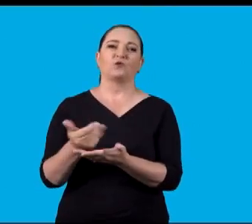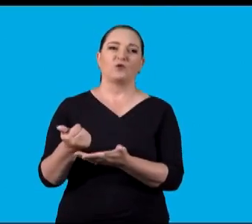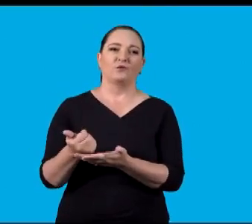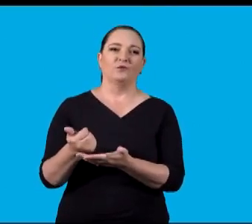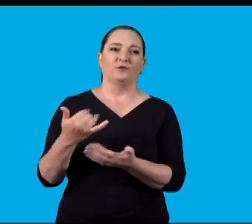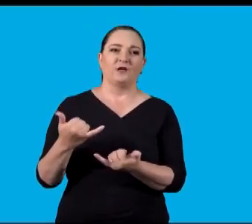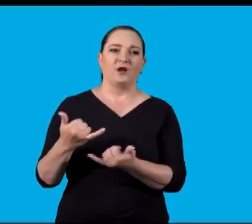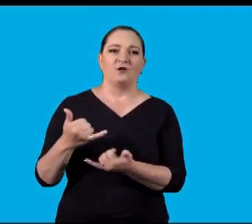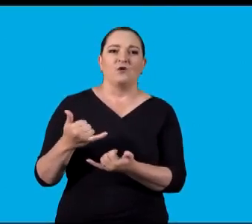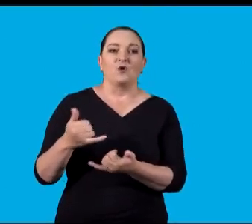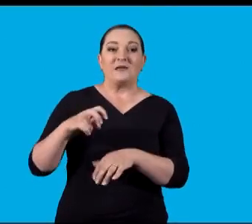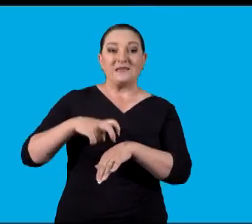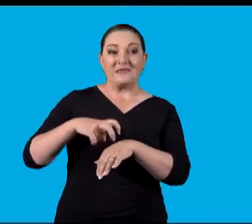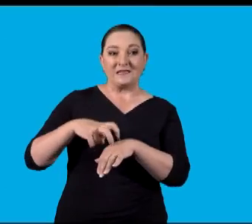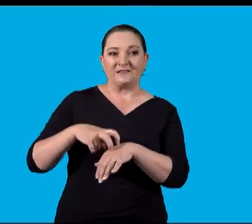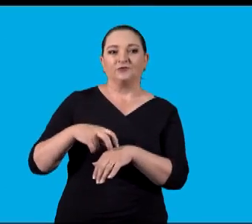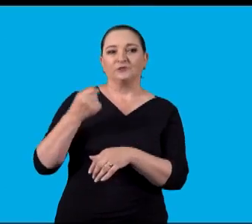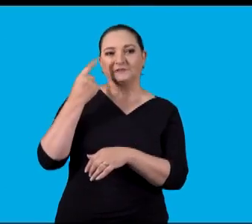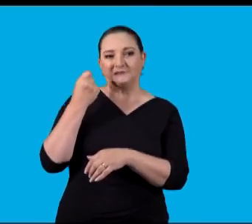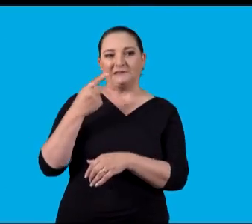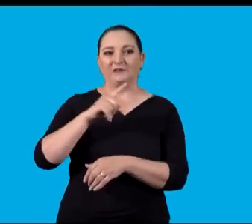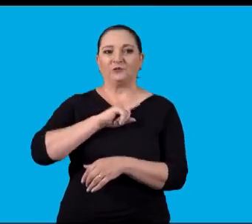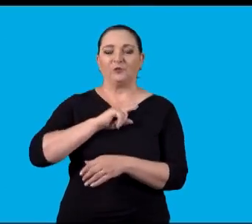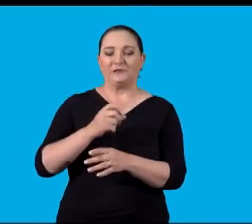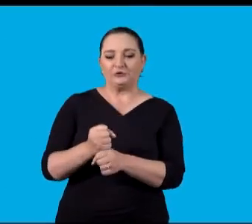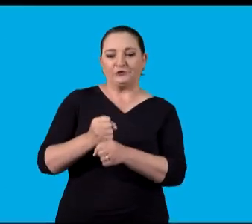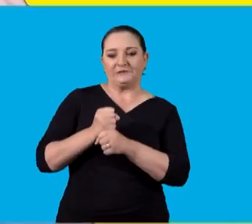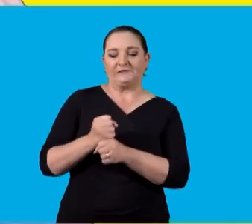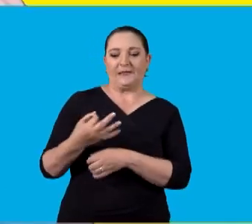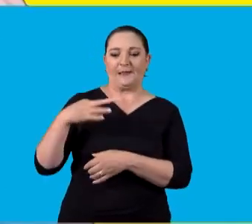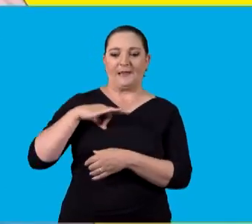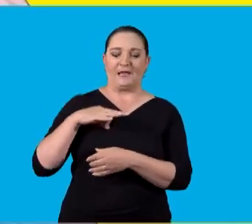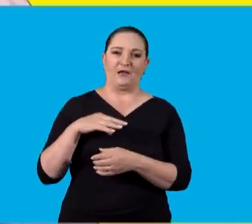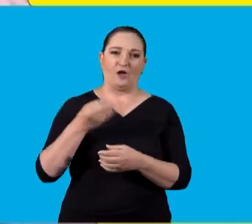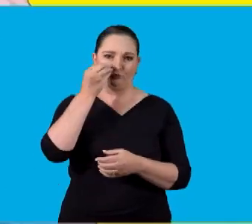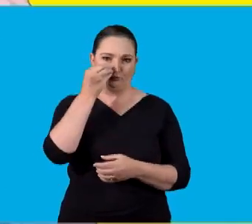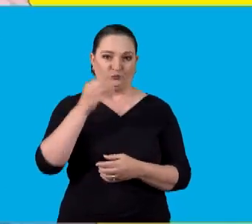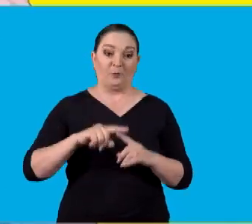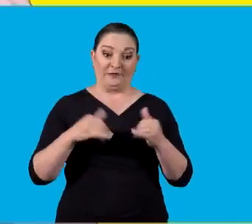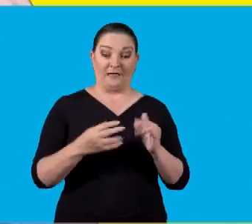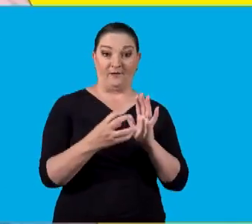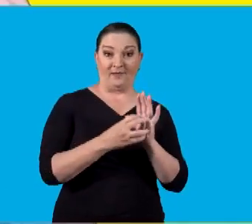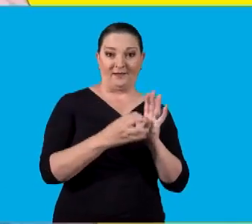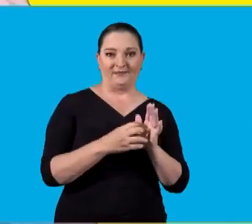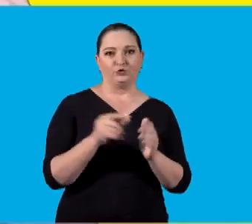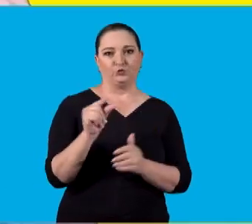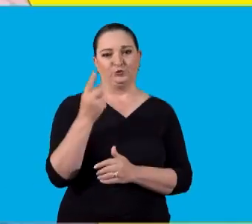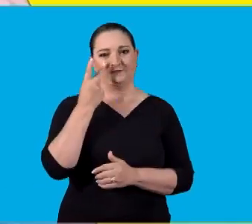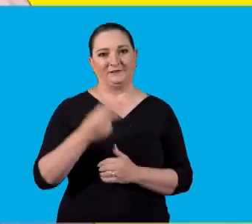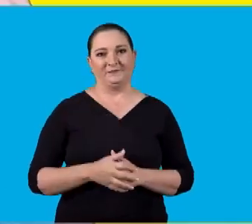And you also need to understand your retained income note. Dear learners, let's go for an ad break and I'll see you